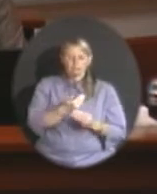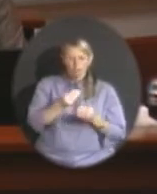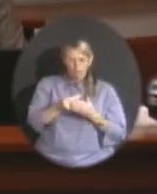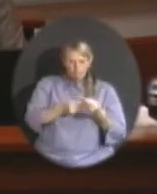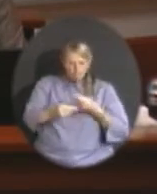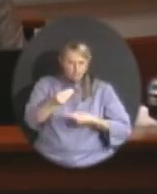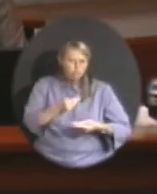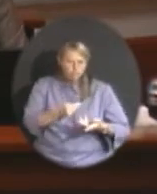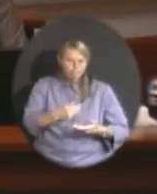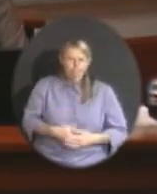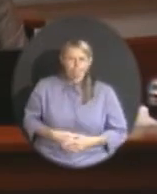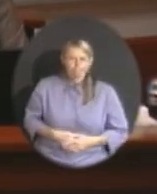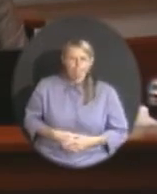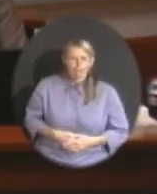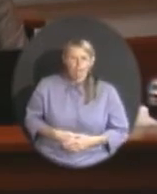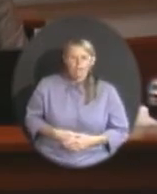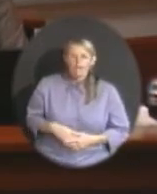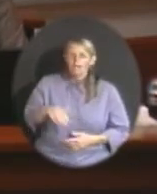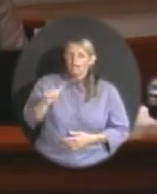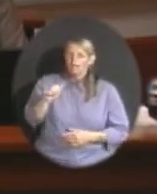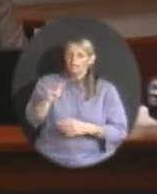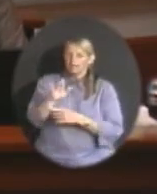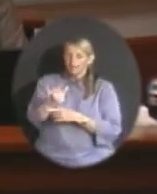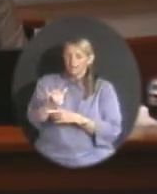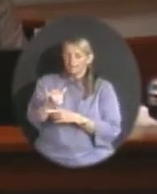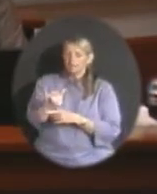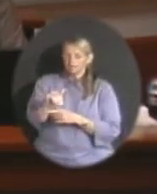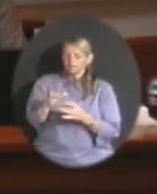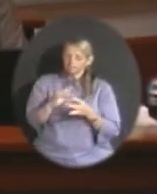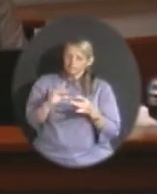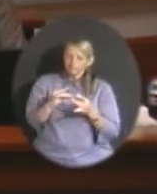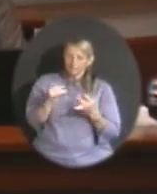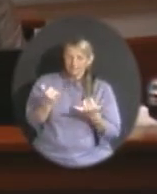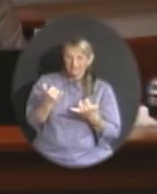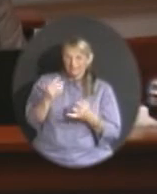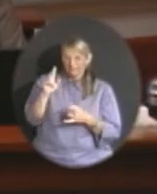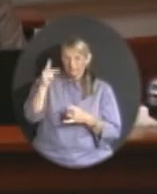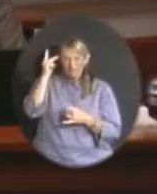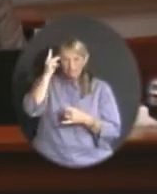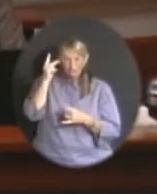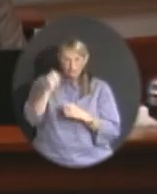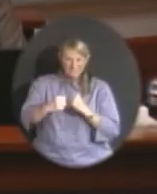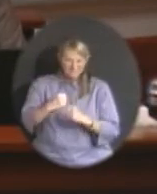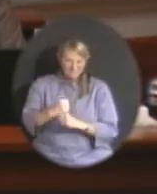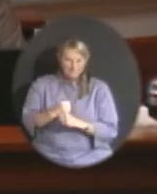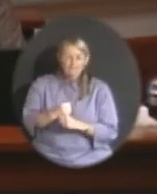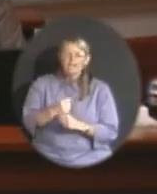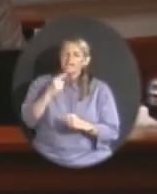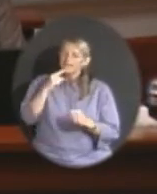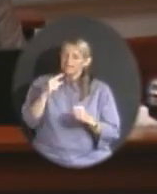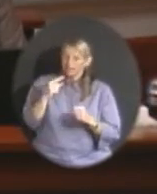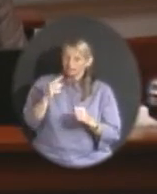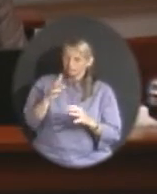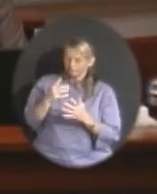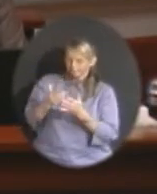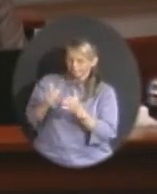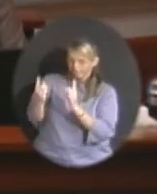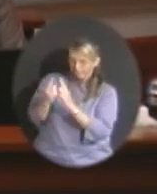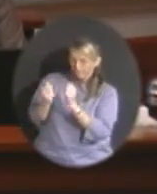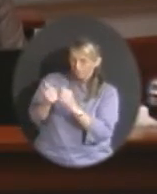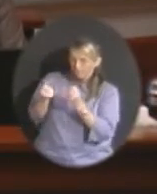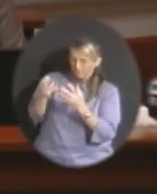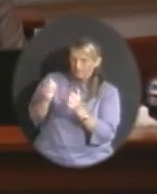Board of Education. As Amy mentioned, it is the political season, and I've also met with a number of candidates who have reached out to the school district. They are